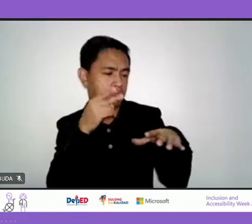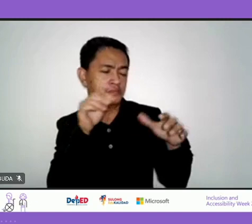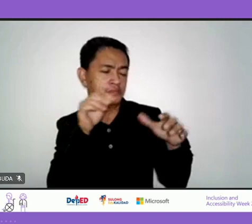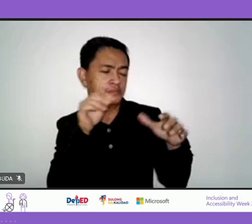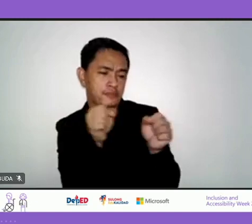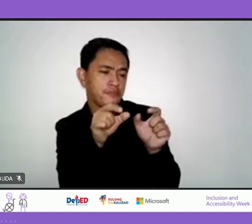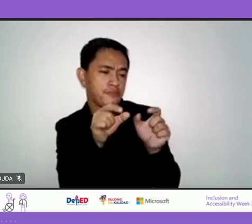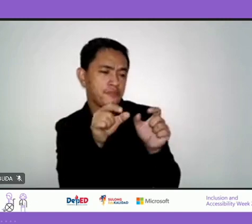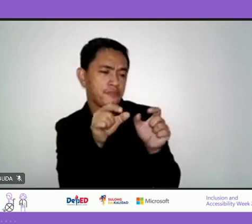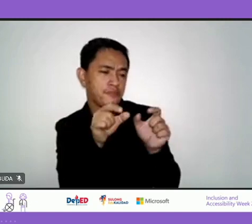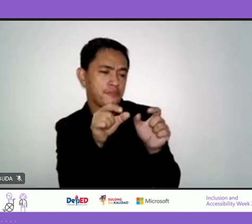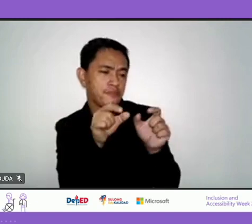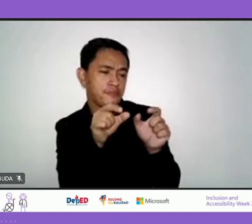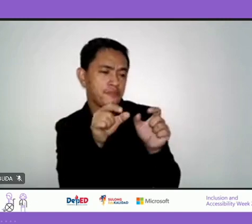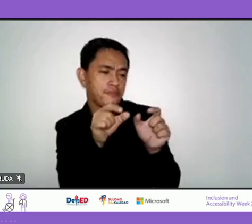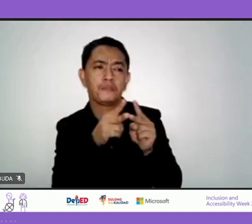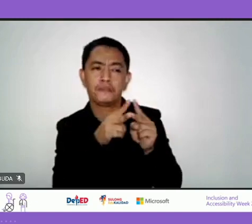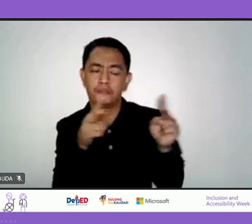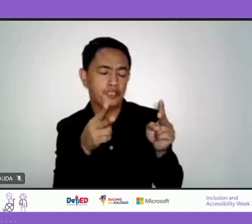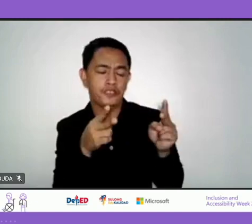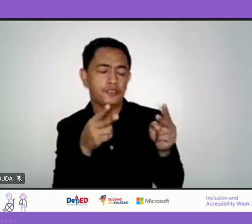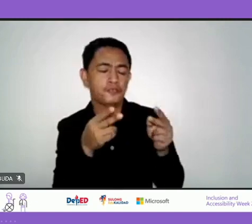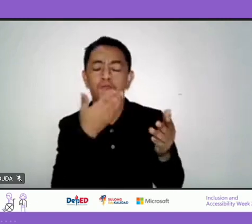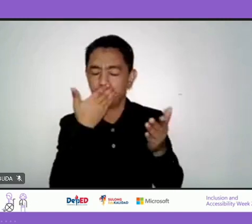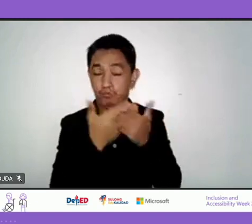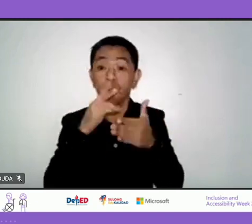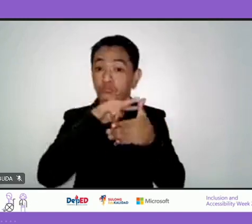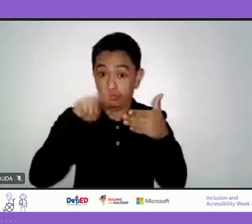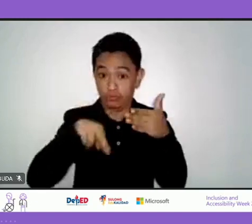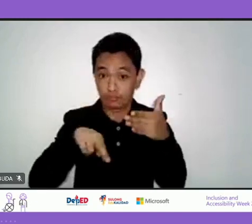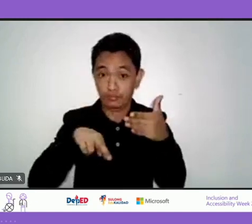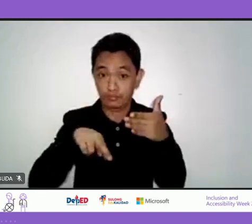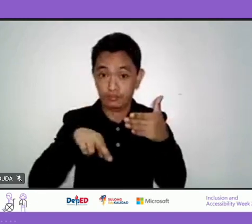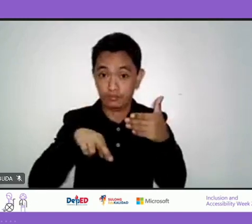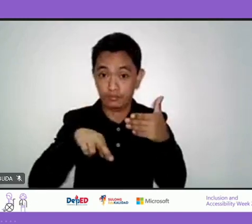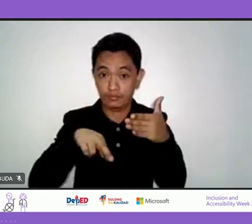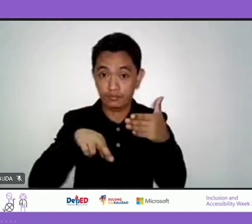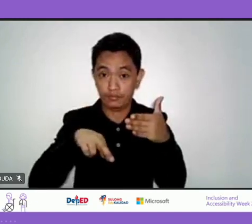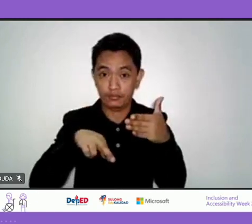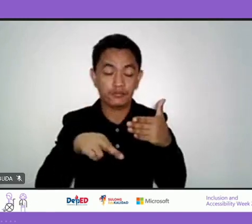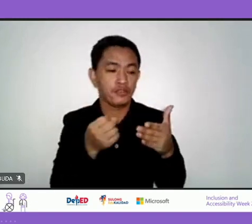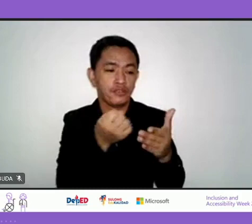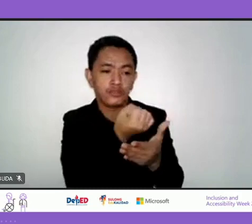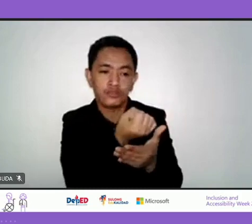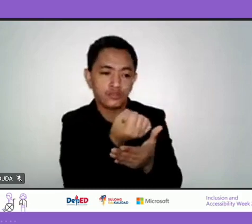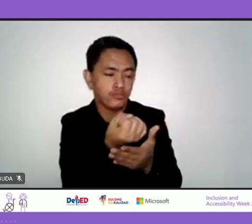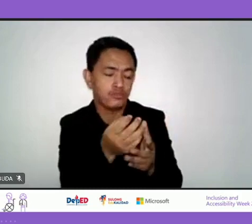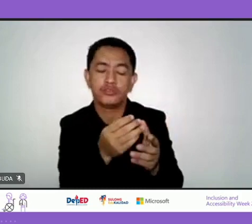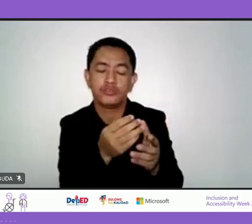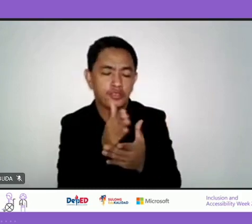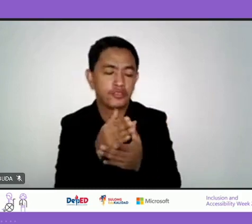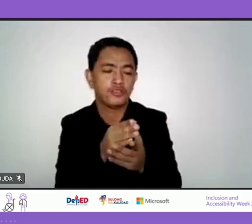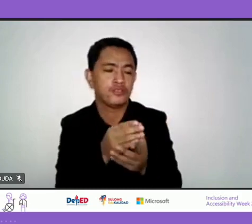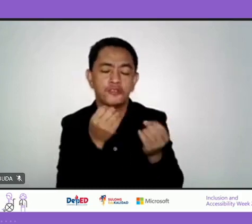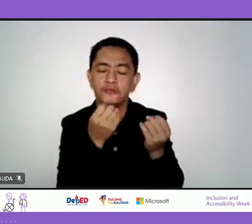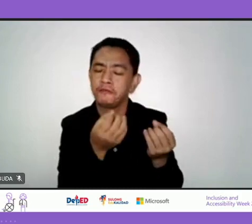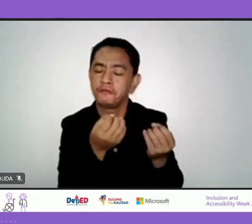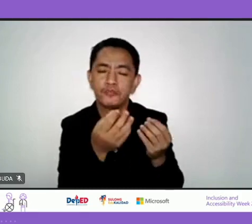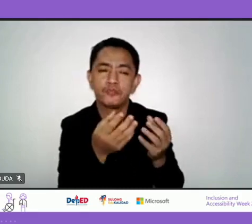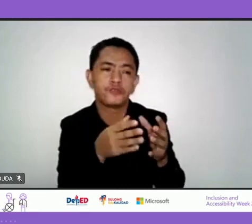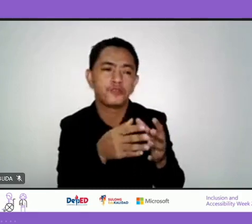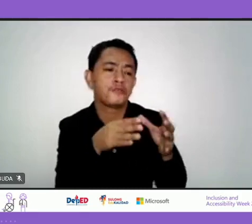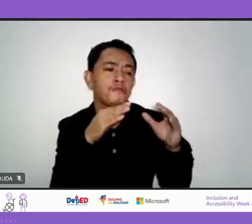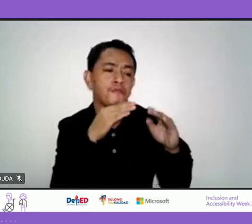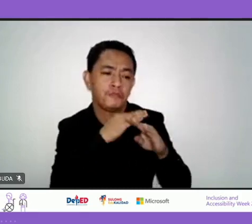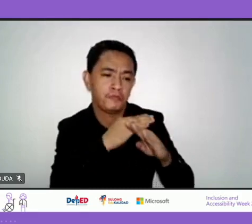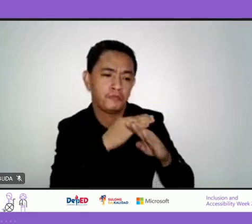I'm seeing working with young kids in smaller groups so far has been very fruitful. I